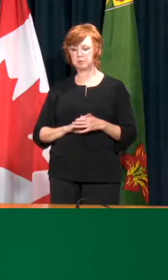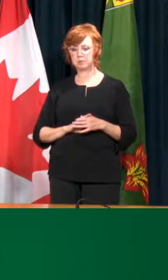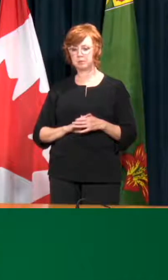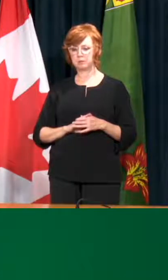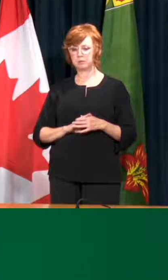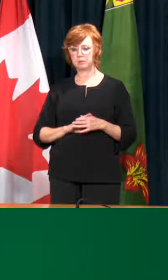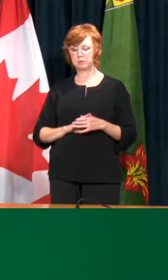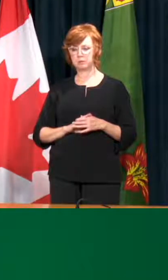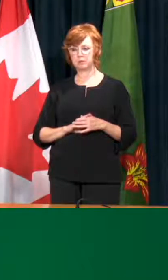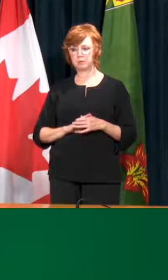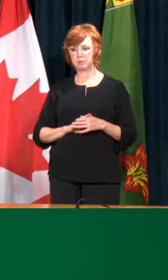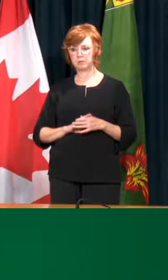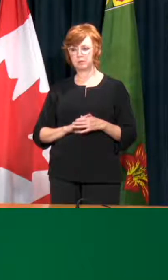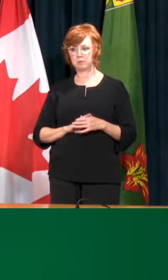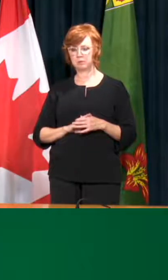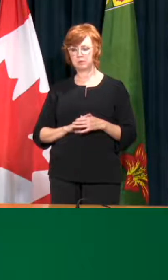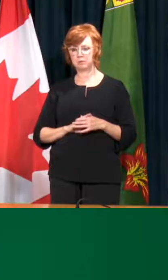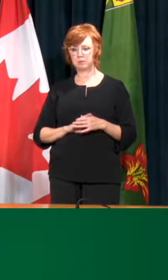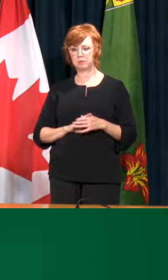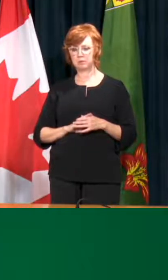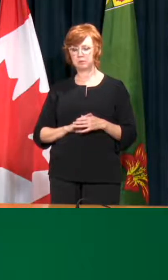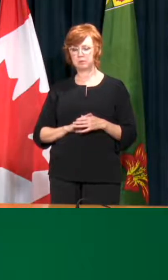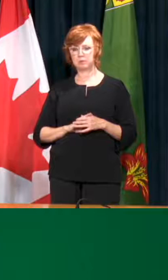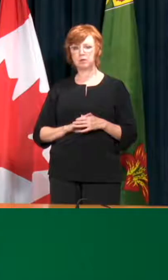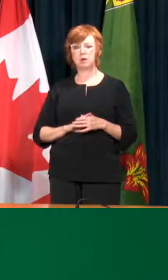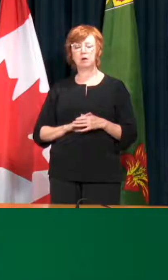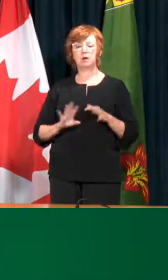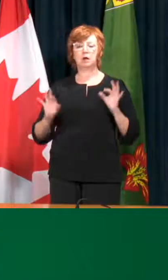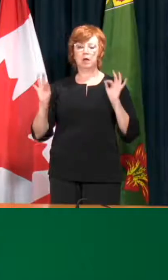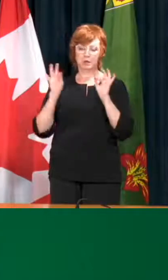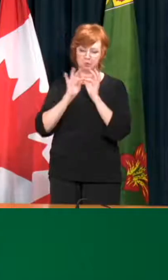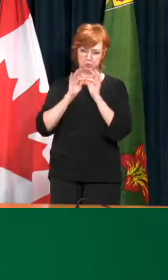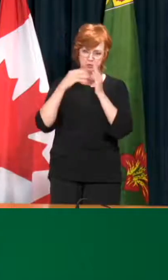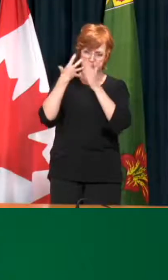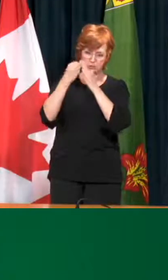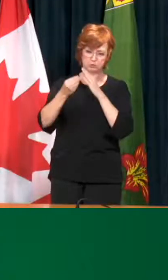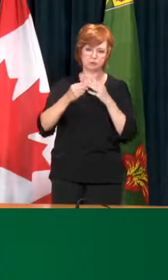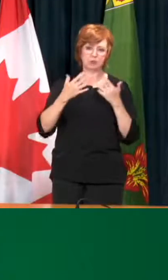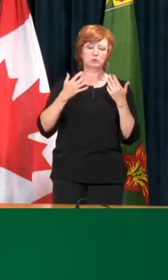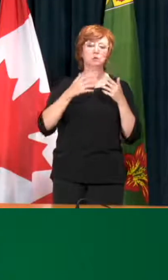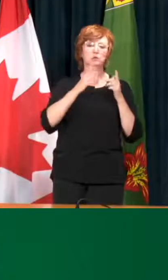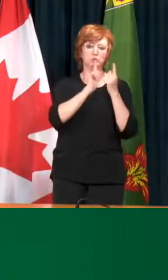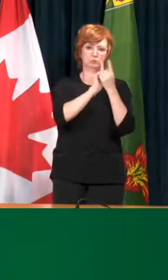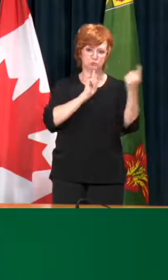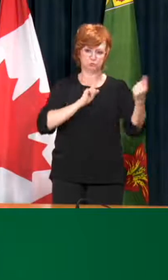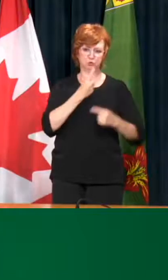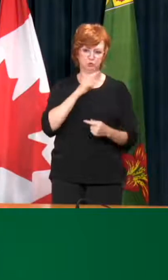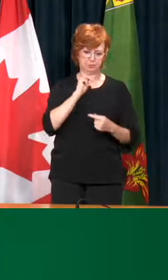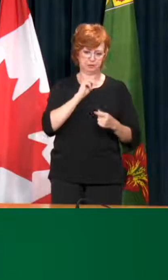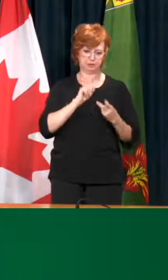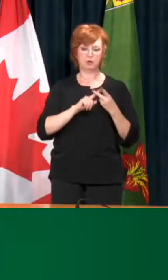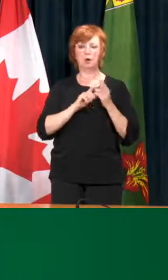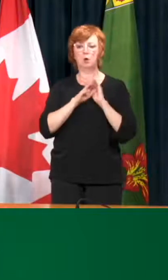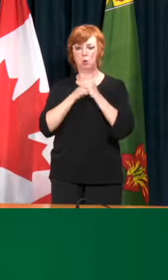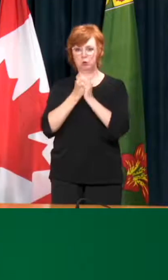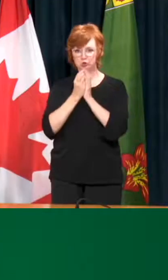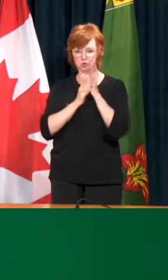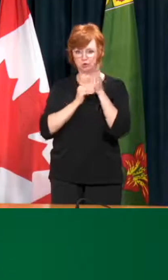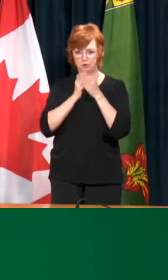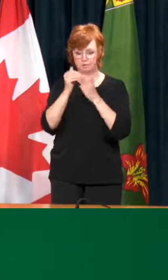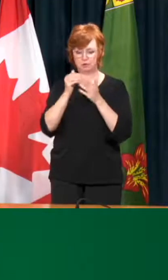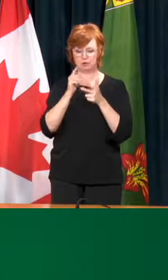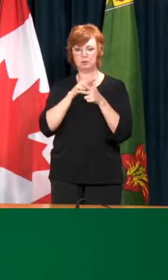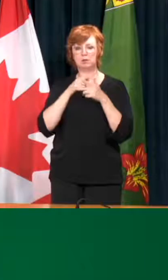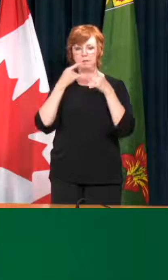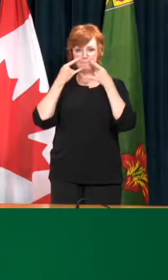someone who's infectious. But again, if people are maintaining that 2-meter distance, hand washing, wearing a mask, if they can't maintain